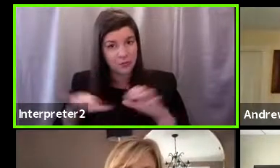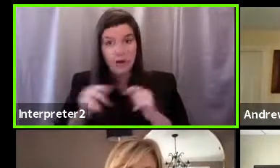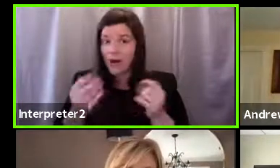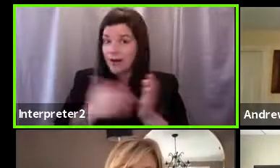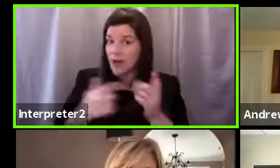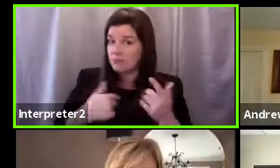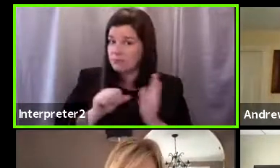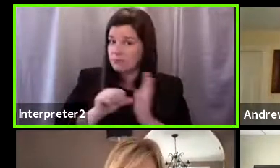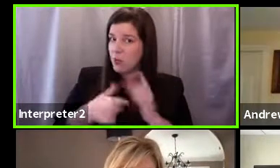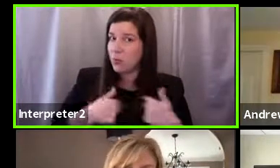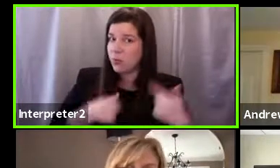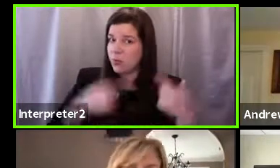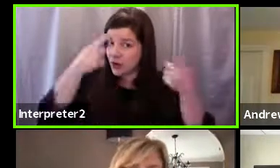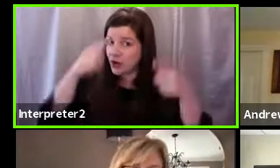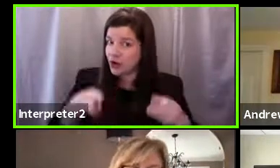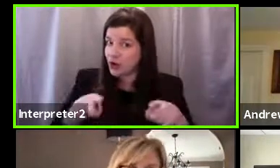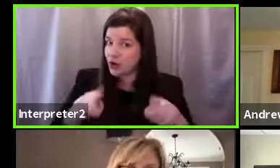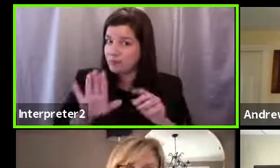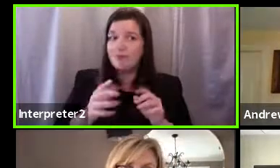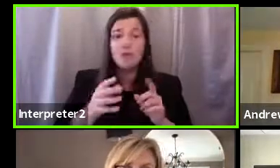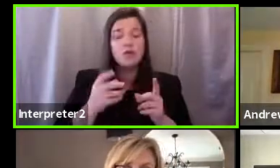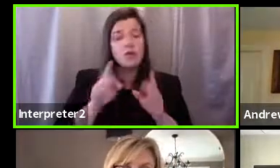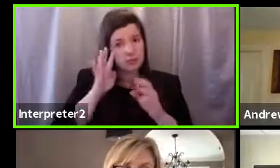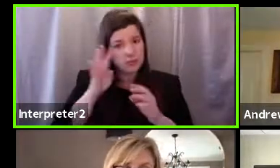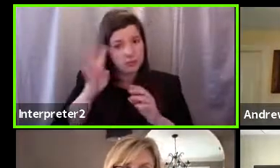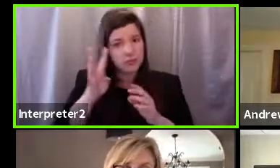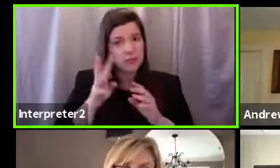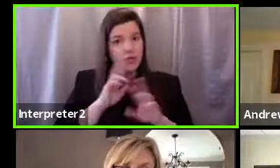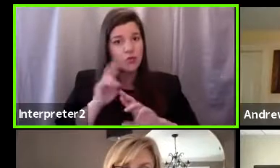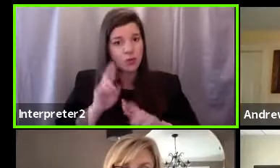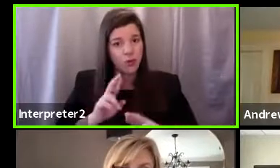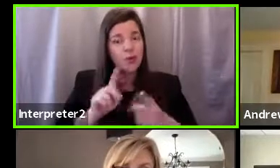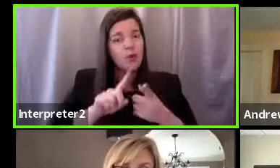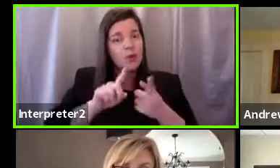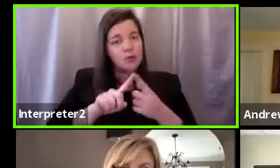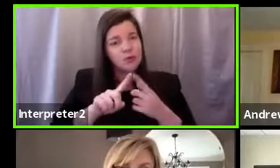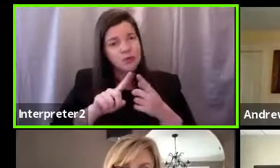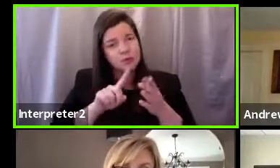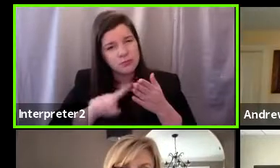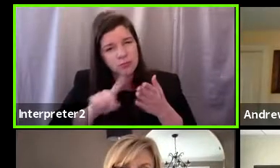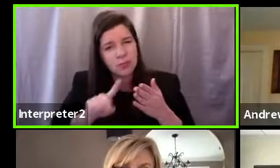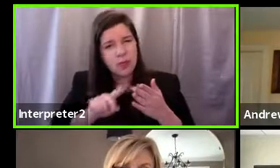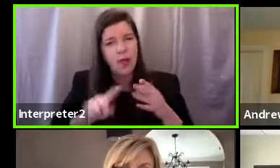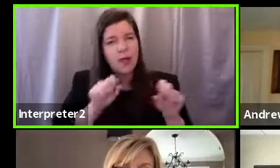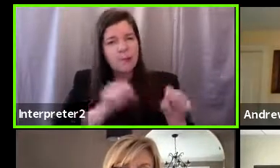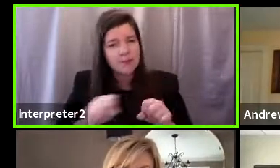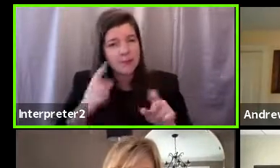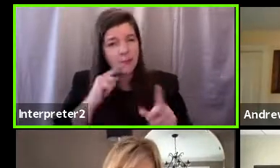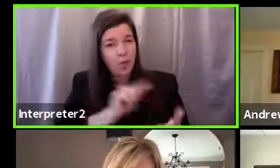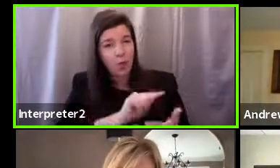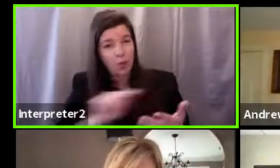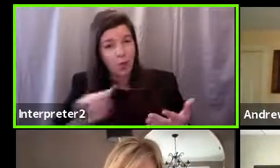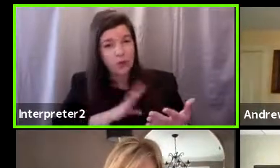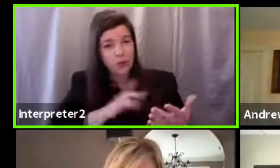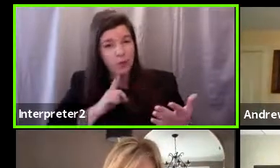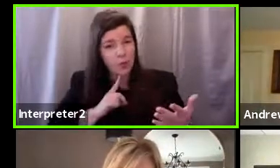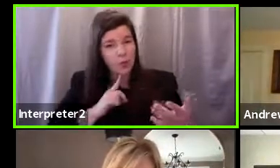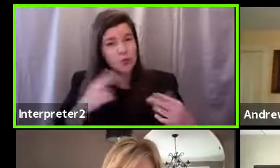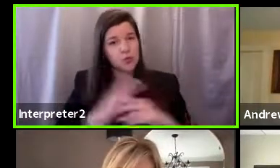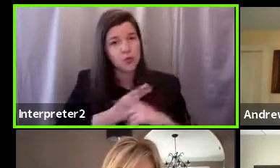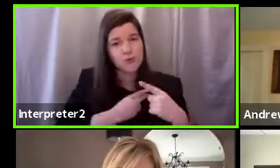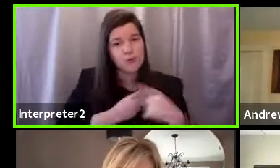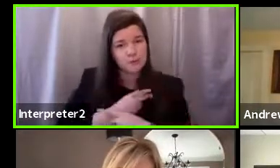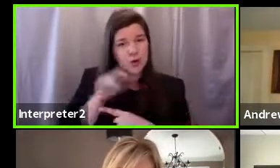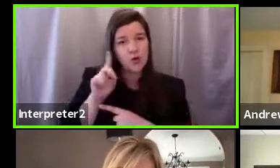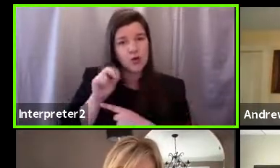come up with a report exploring the feasibility of using the one-stop portal for the boards and establishing a